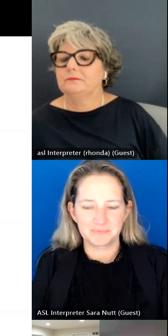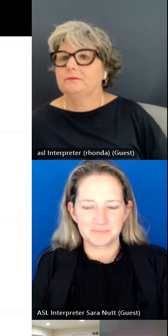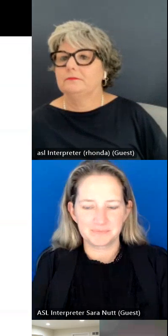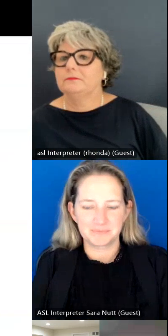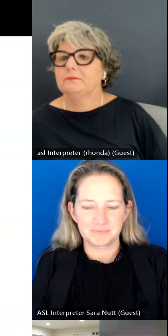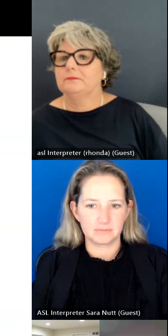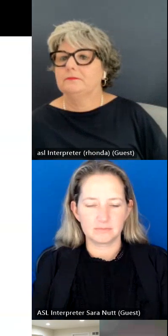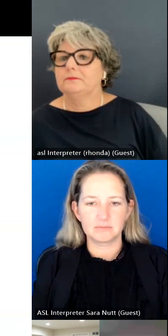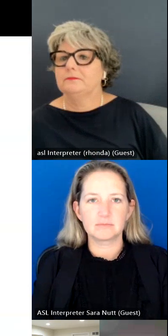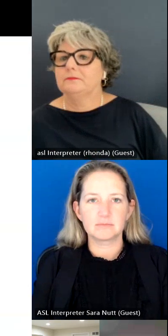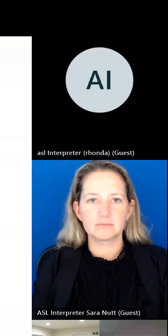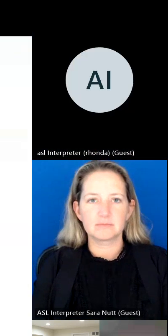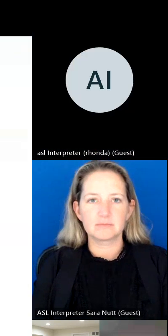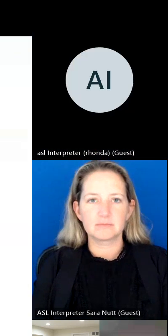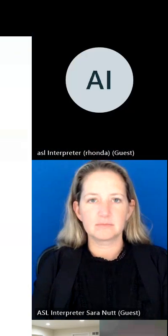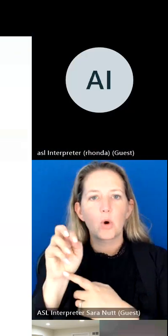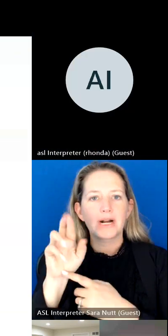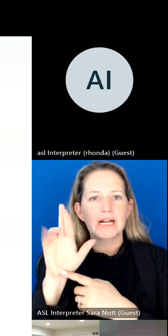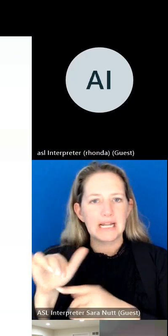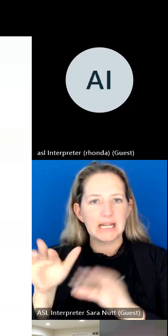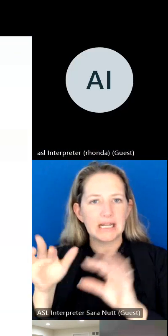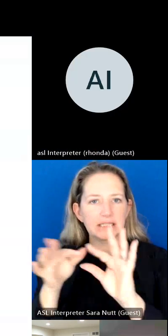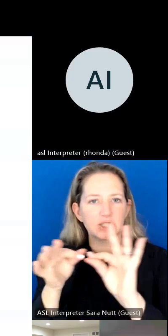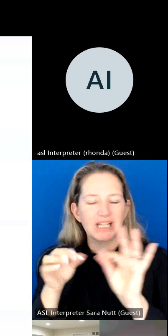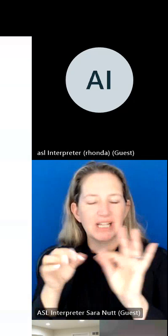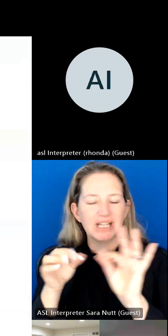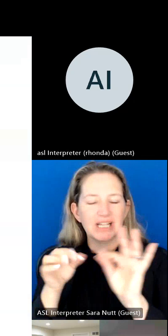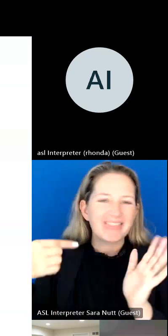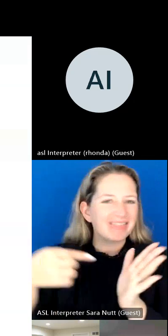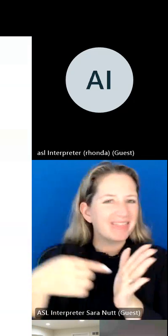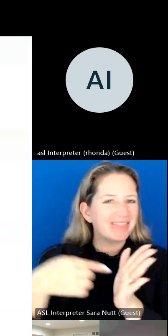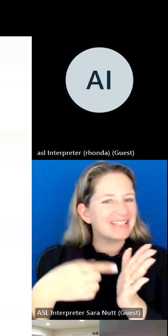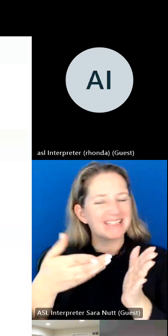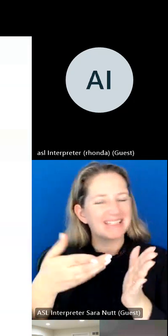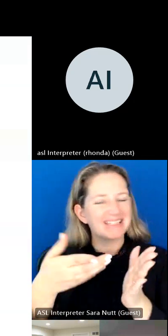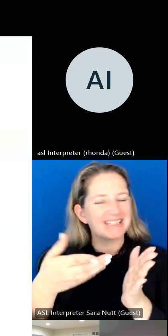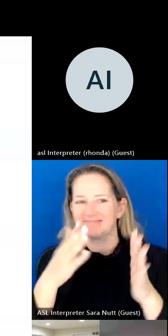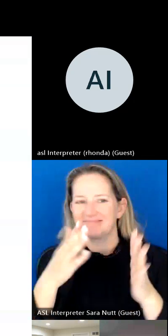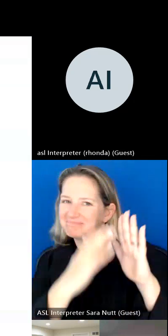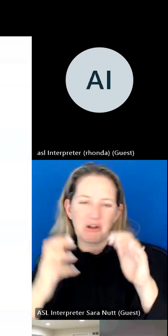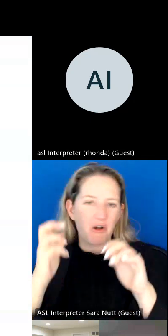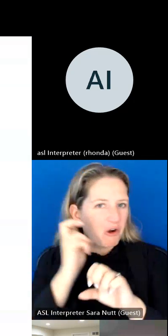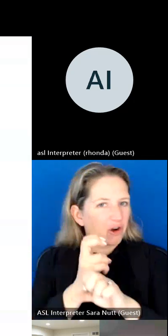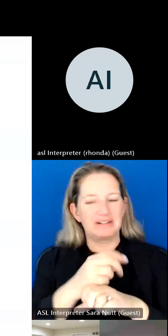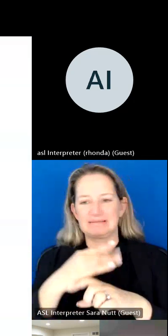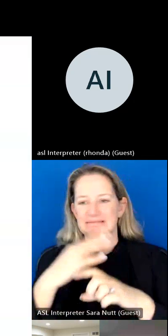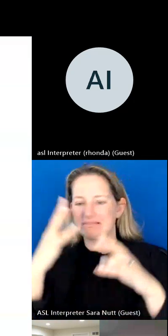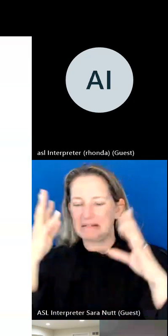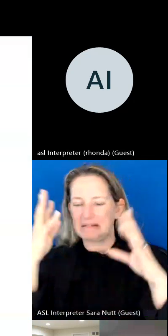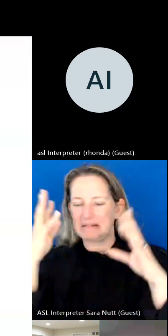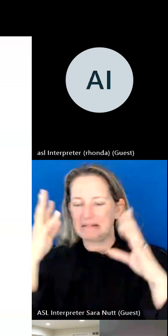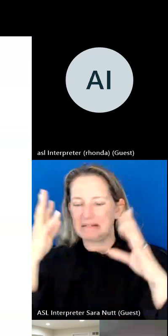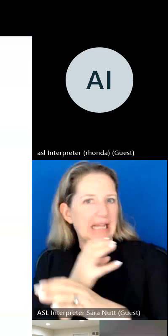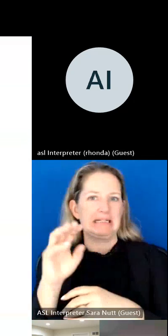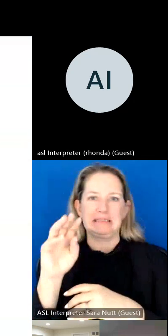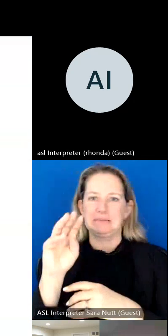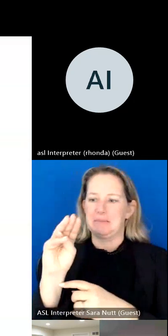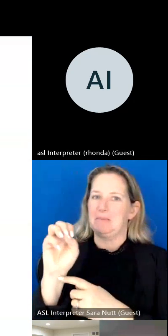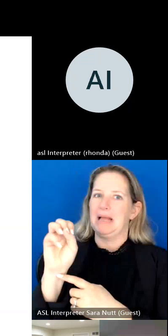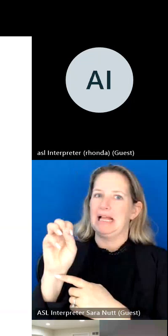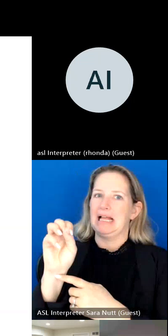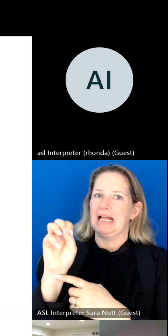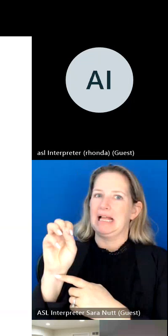this stuff is hard. It's complicated. It's messy. And even, even when the